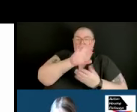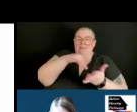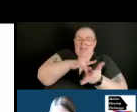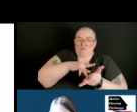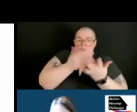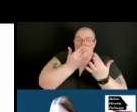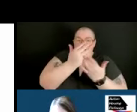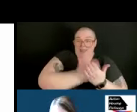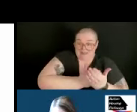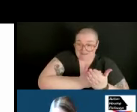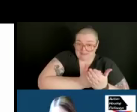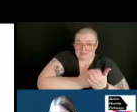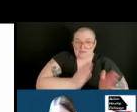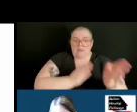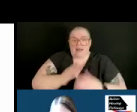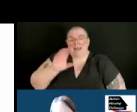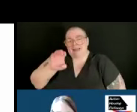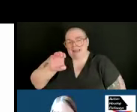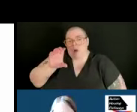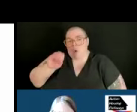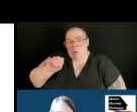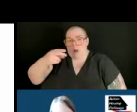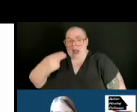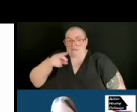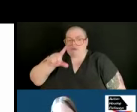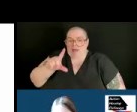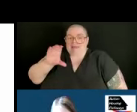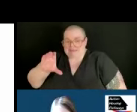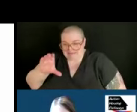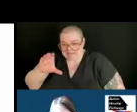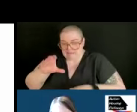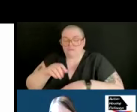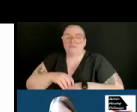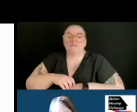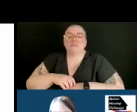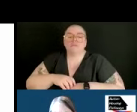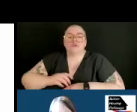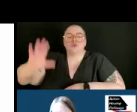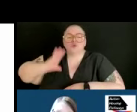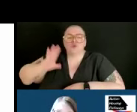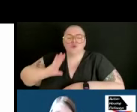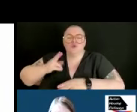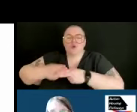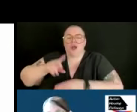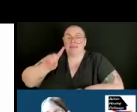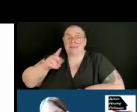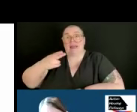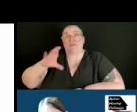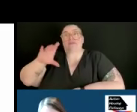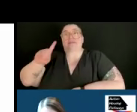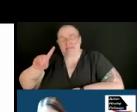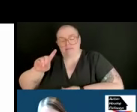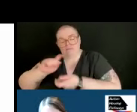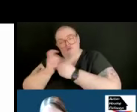the EOHLC regional nonprofit list, formerly called the DHCD